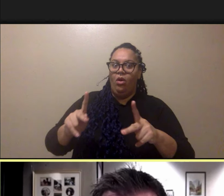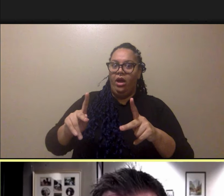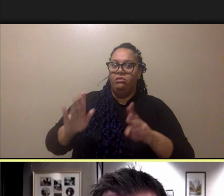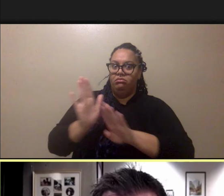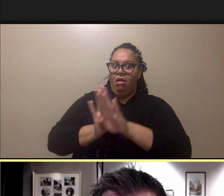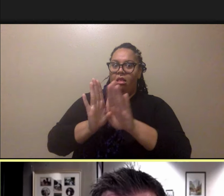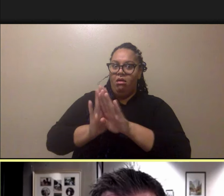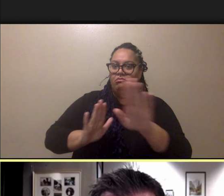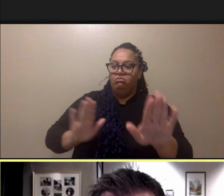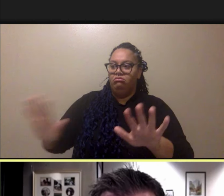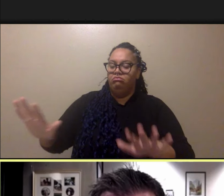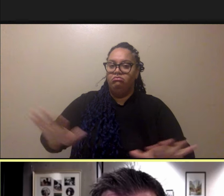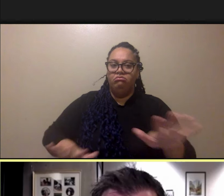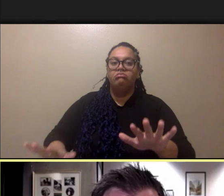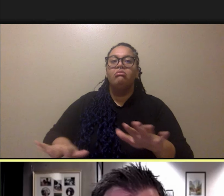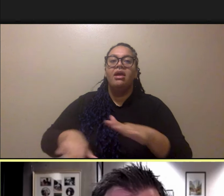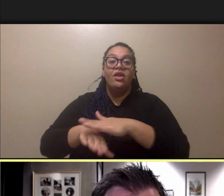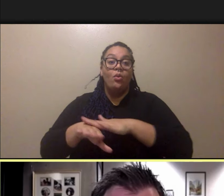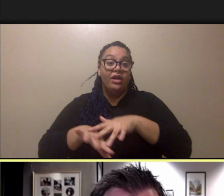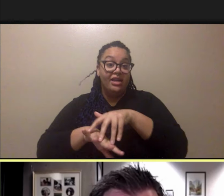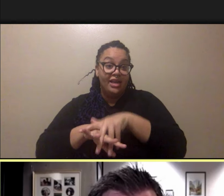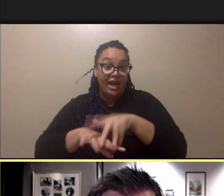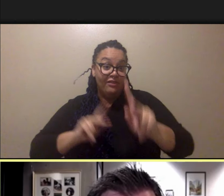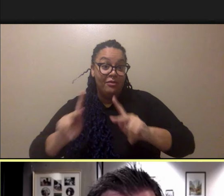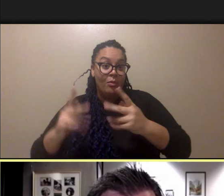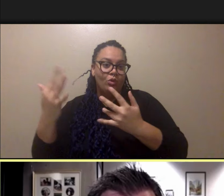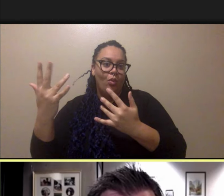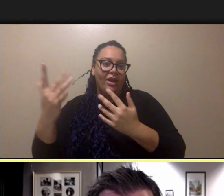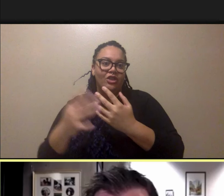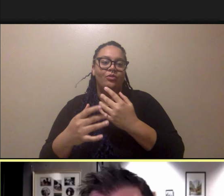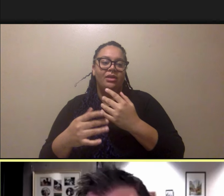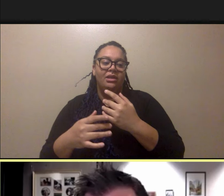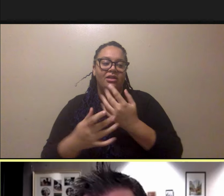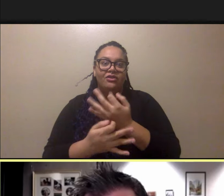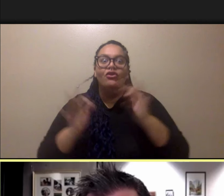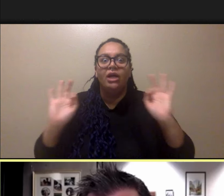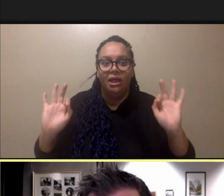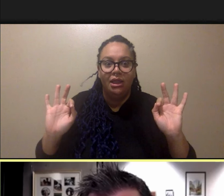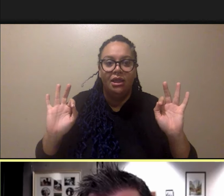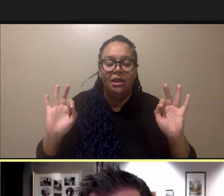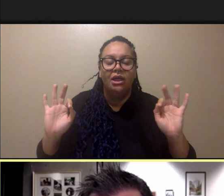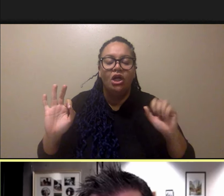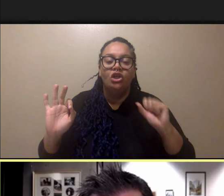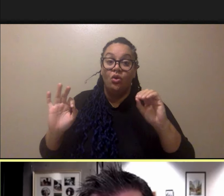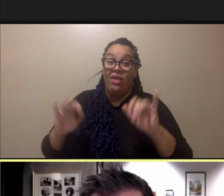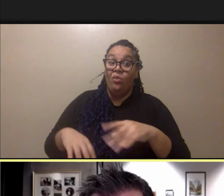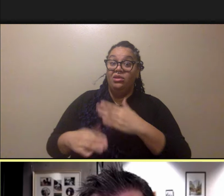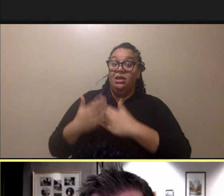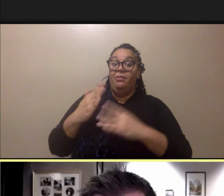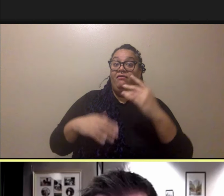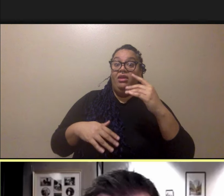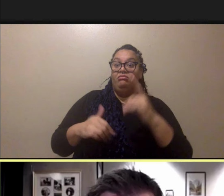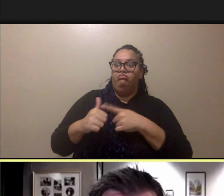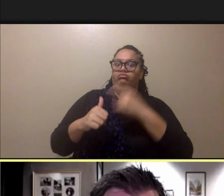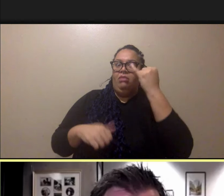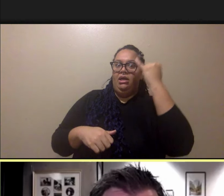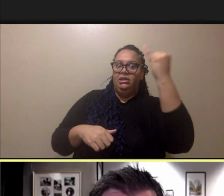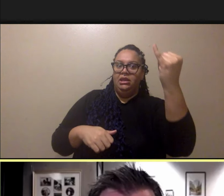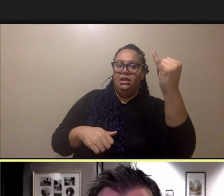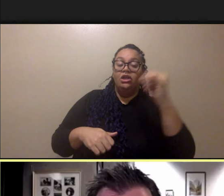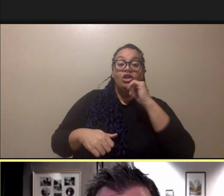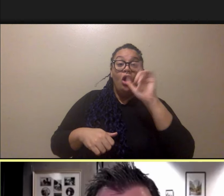were native peoples waiting to be liberated. And so that was some of the original idea behind the English colonial goals, not only